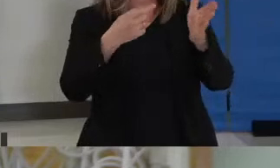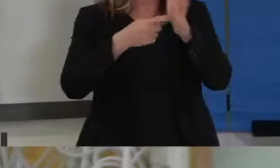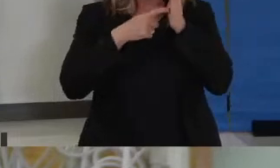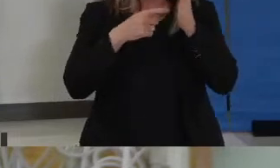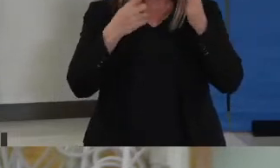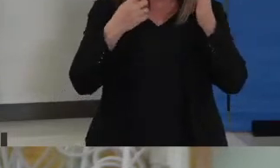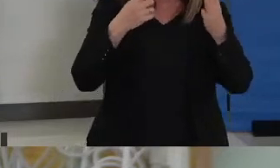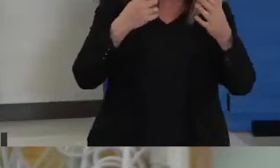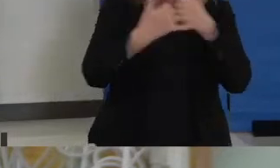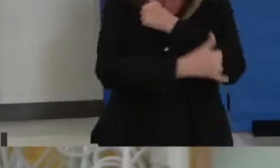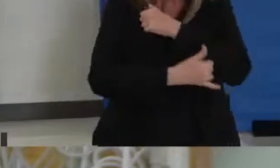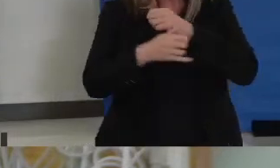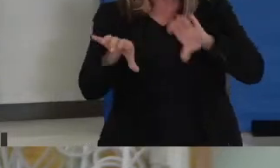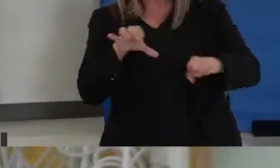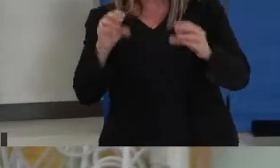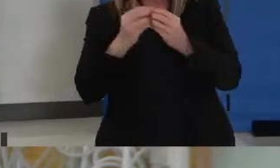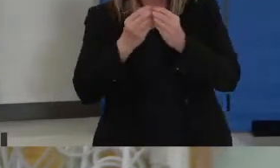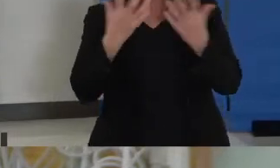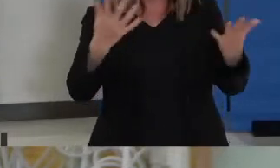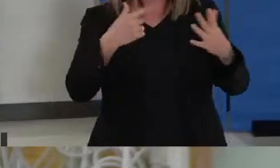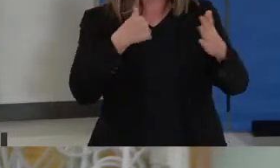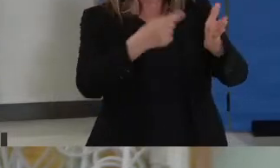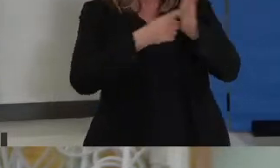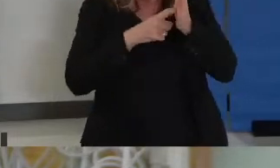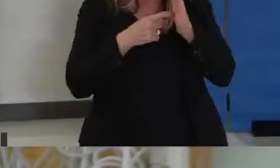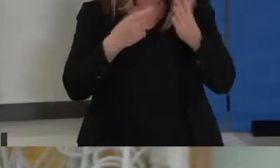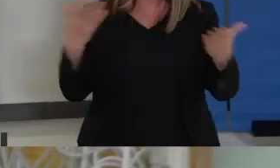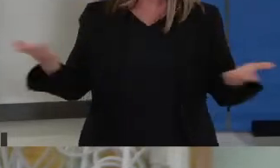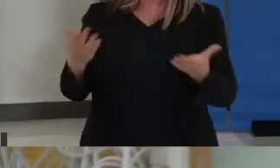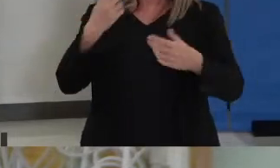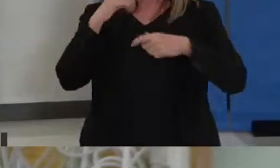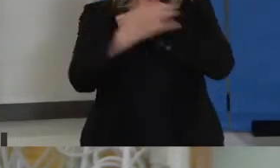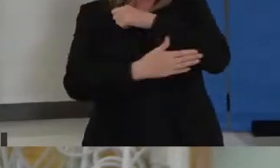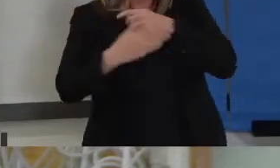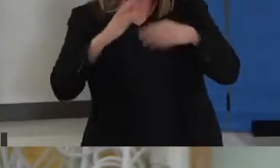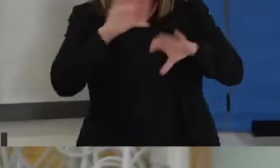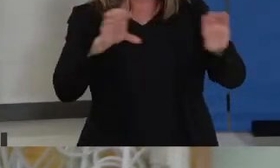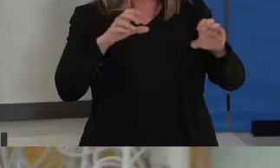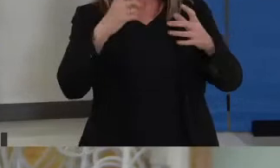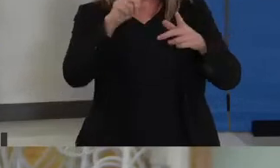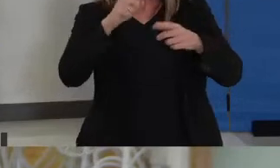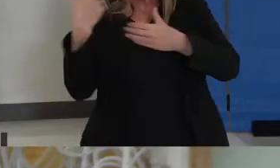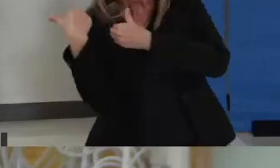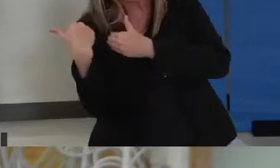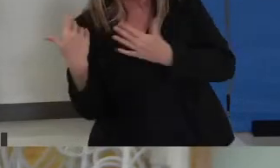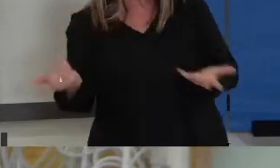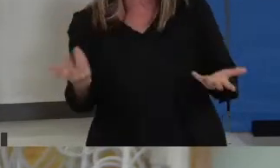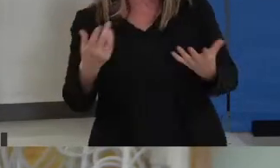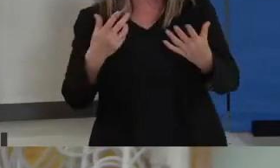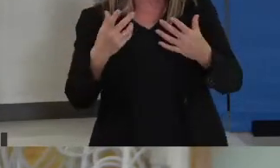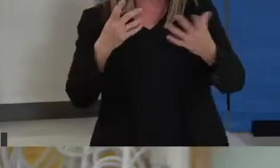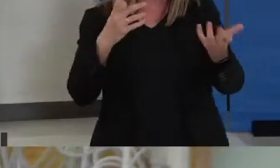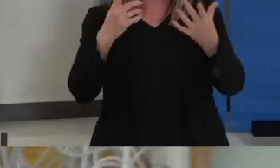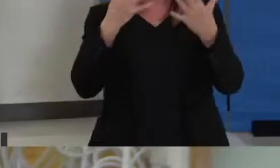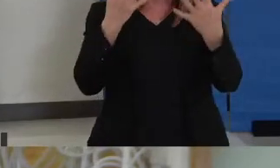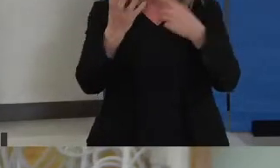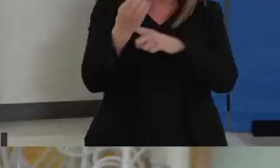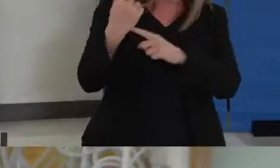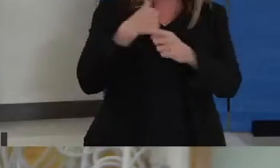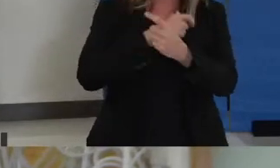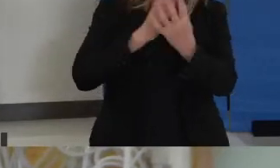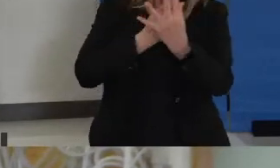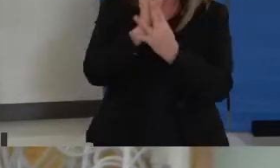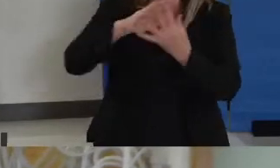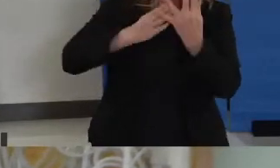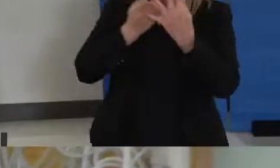do more, as a county supervisor, I'm here for it. Require counties to do what they need to do. Hold counties accountable. Make us be transparent. And